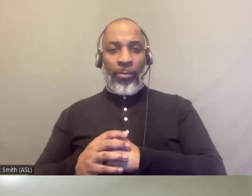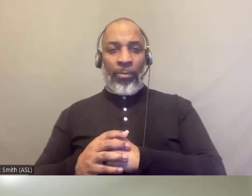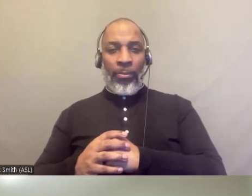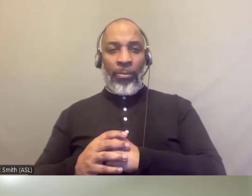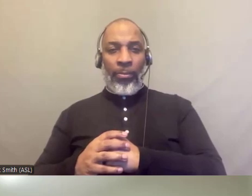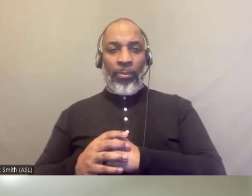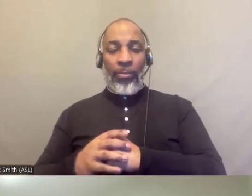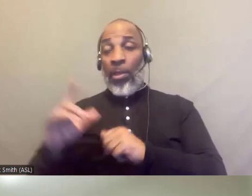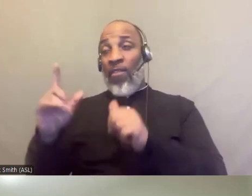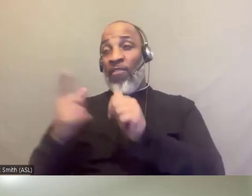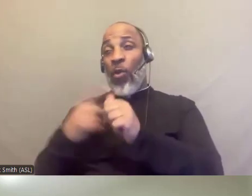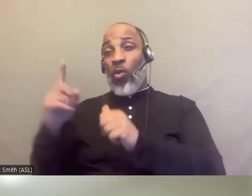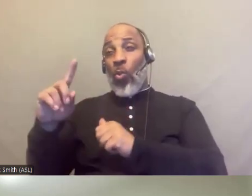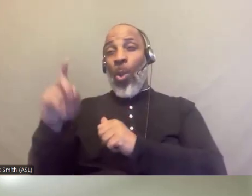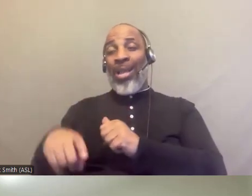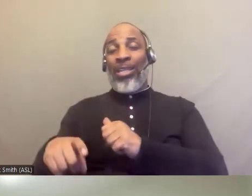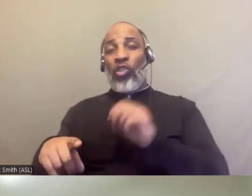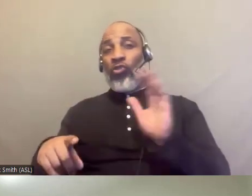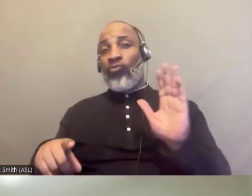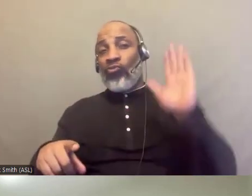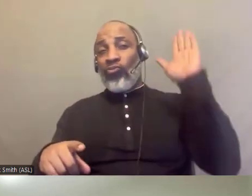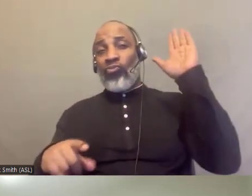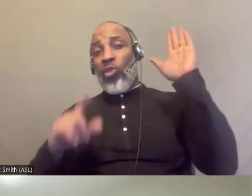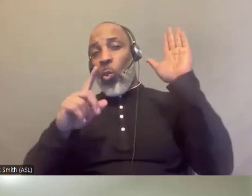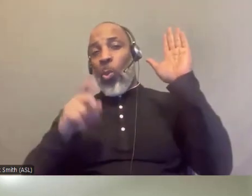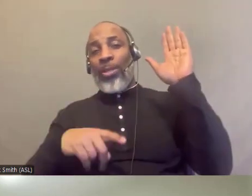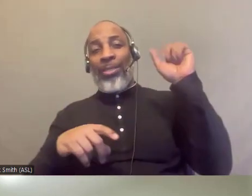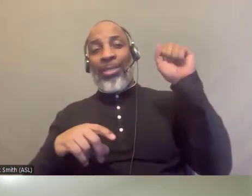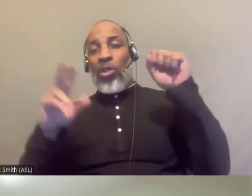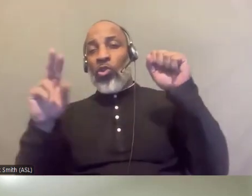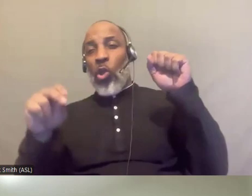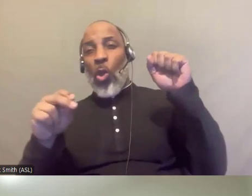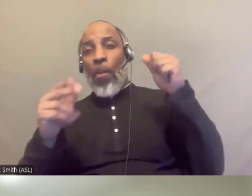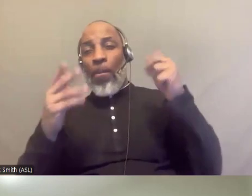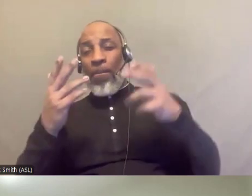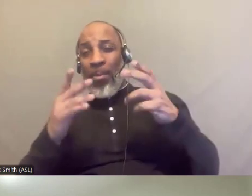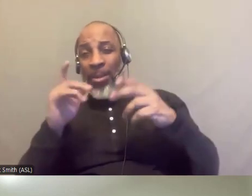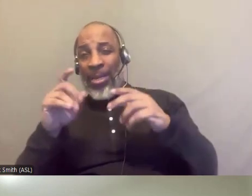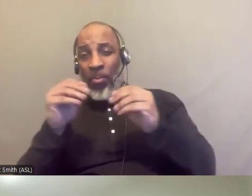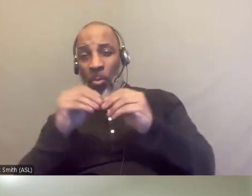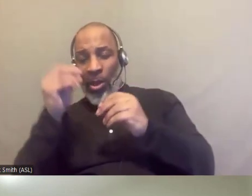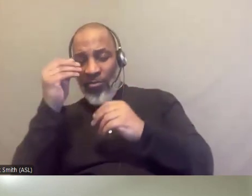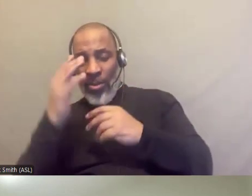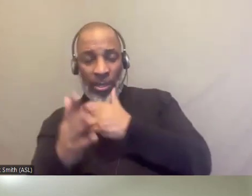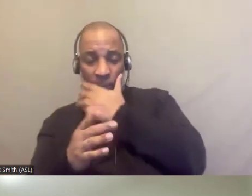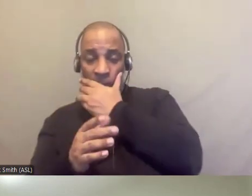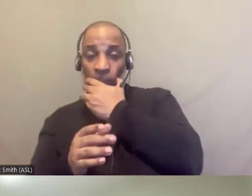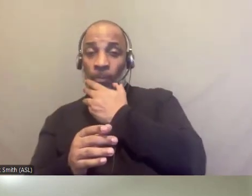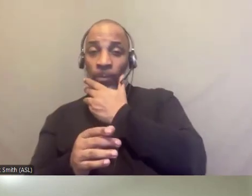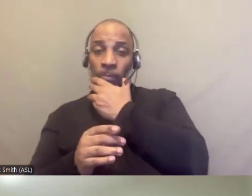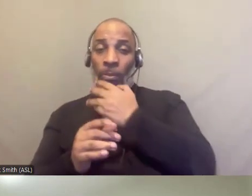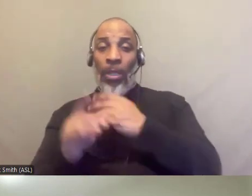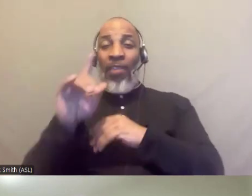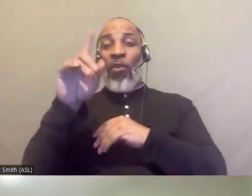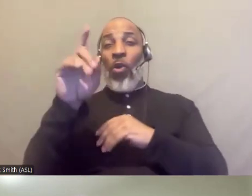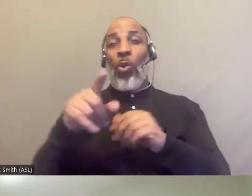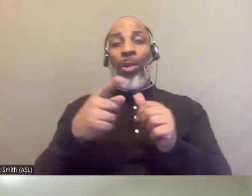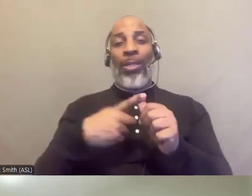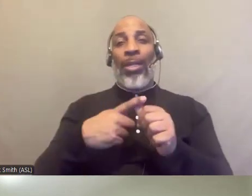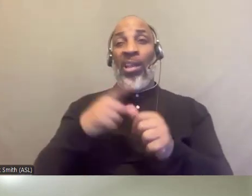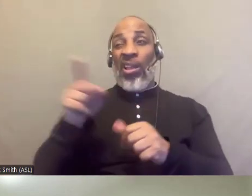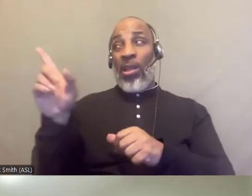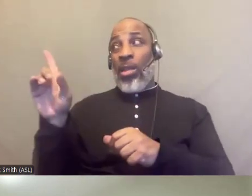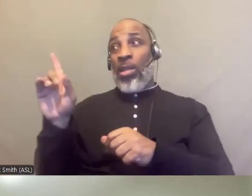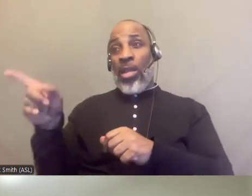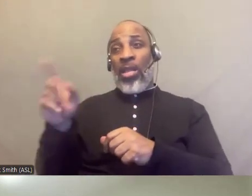So our first poll question goes back to topic that we touched on much earlier in the presentation. Does Natalie